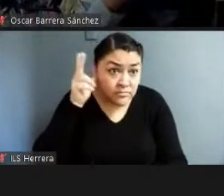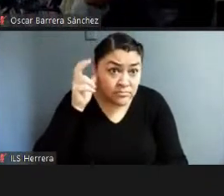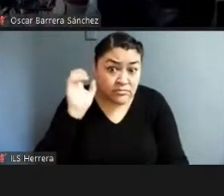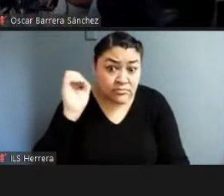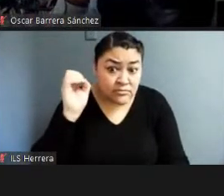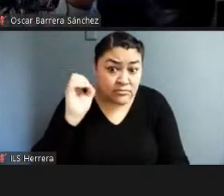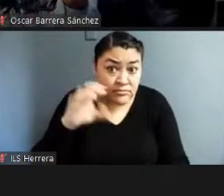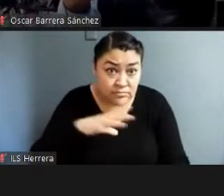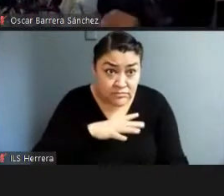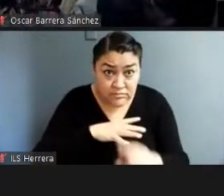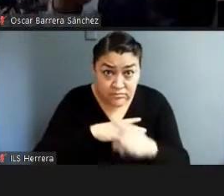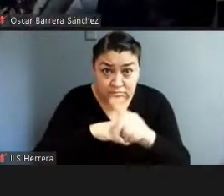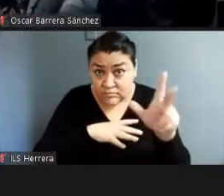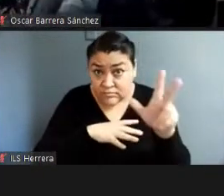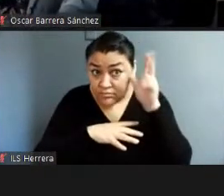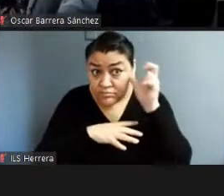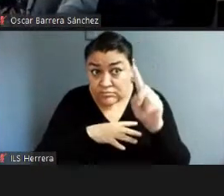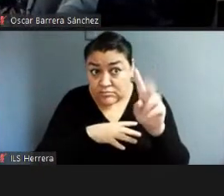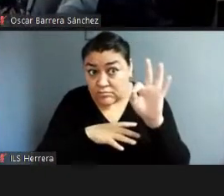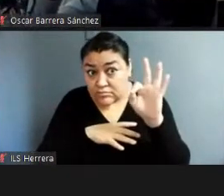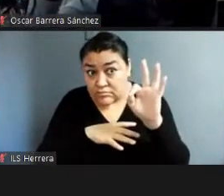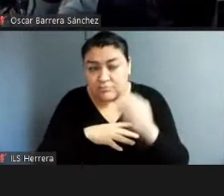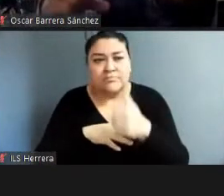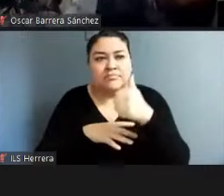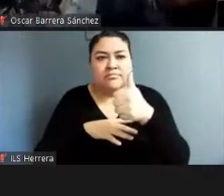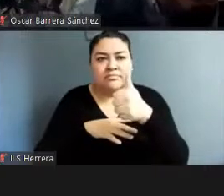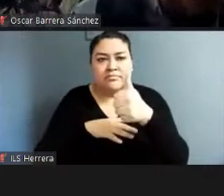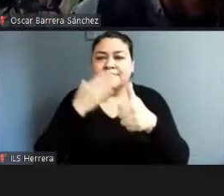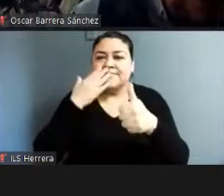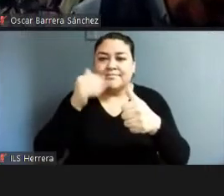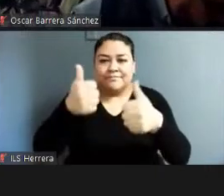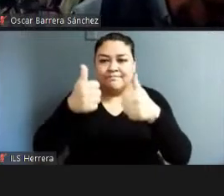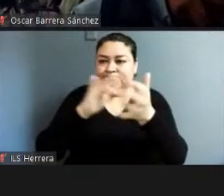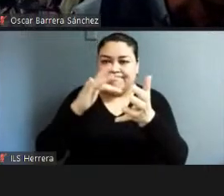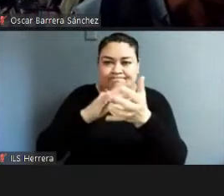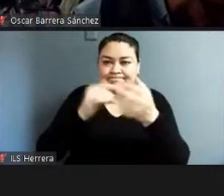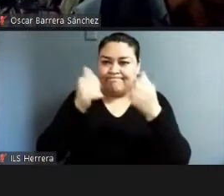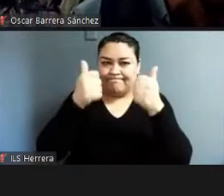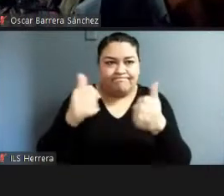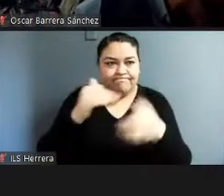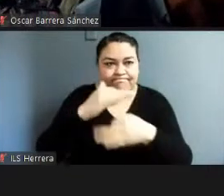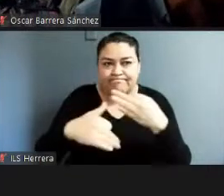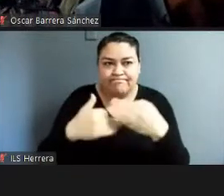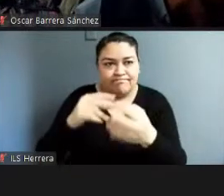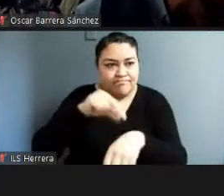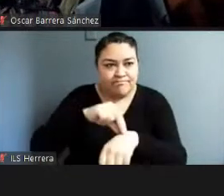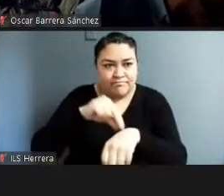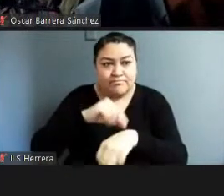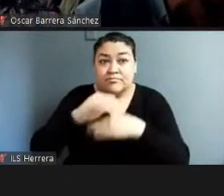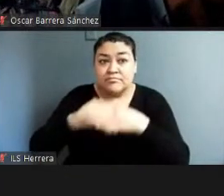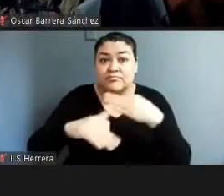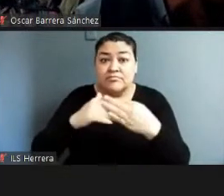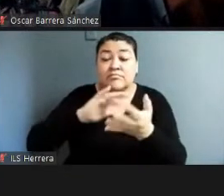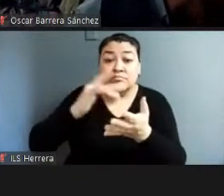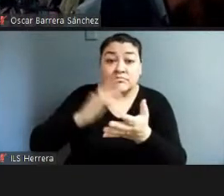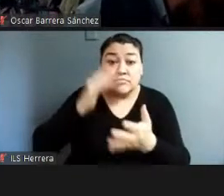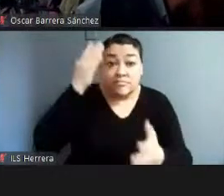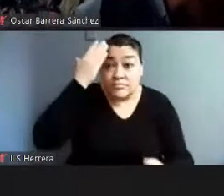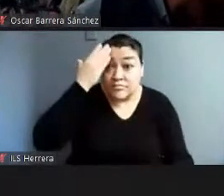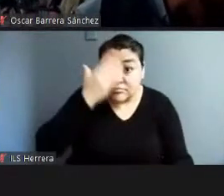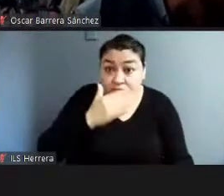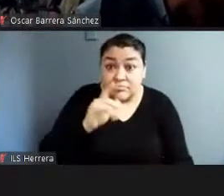Thanks, Sonia. Thanks, Ravi. Thank you very much. Thanks, Sonia. Thanks, Ravi. Many, many thanks.